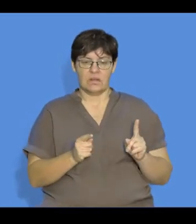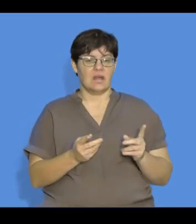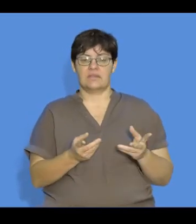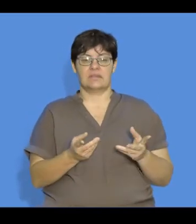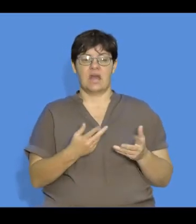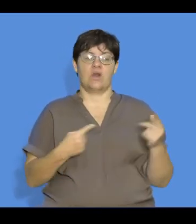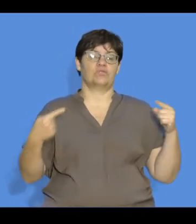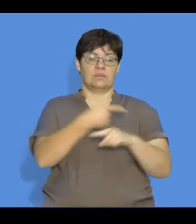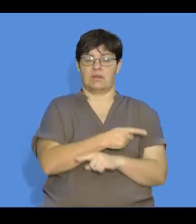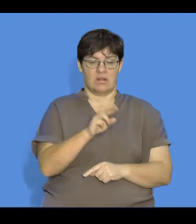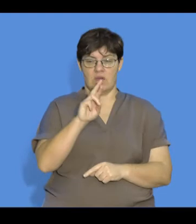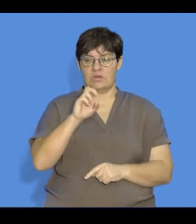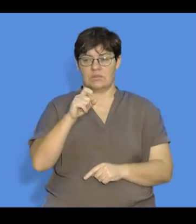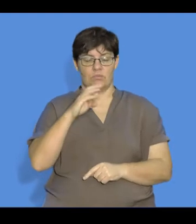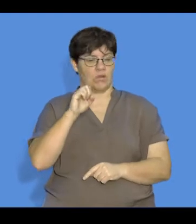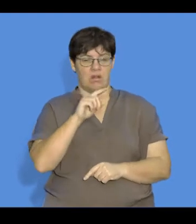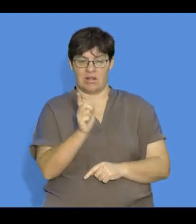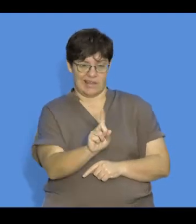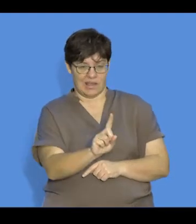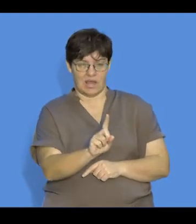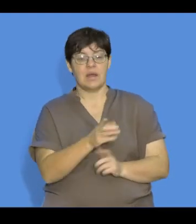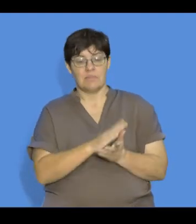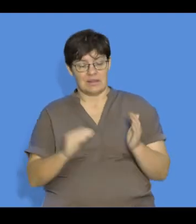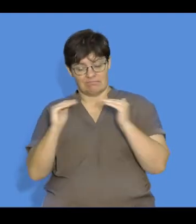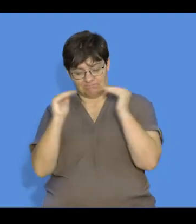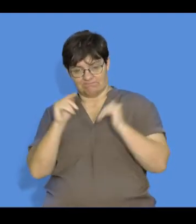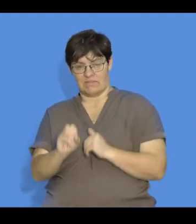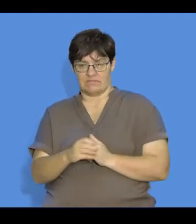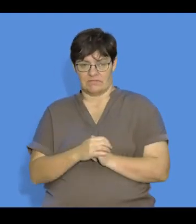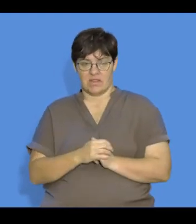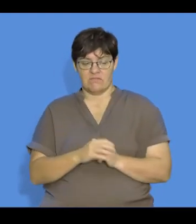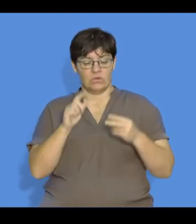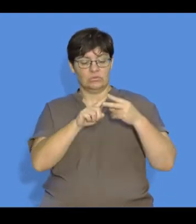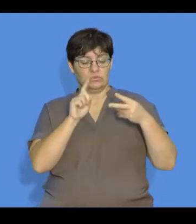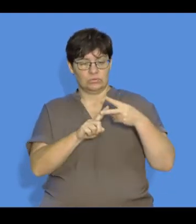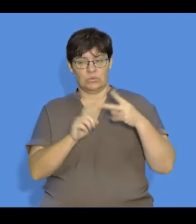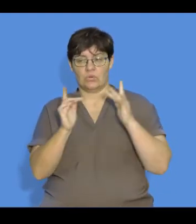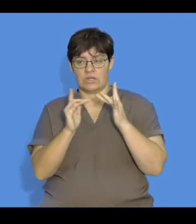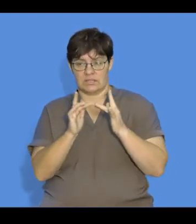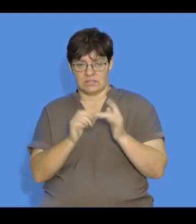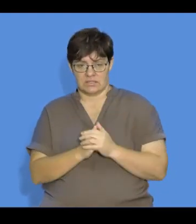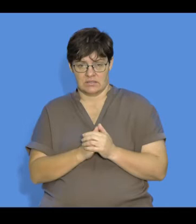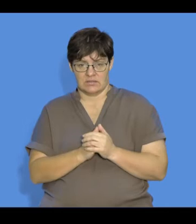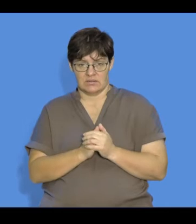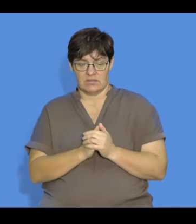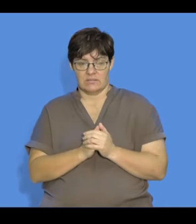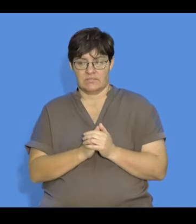resistance, not the reciprocal. Very, very important. However, if there are only 2 resistors connected